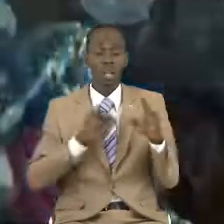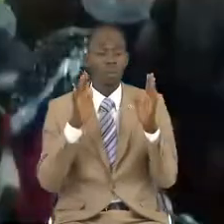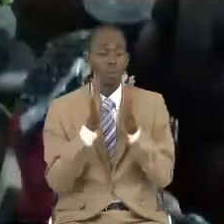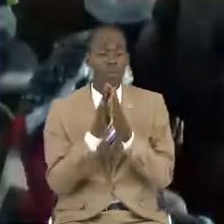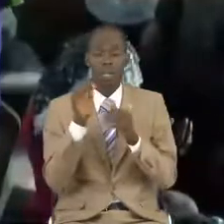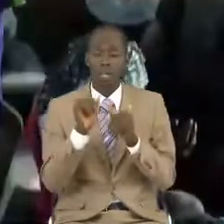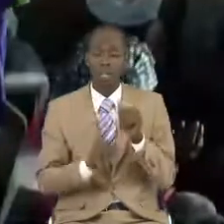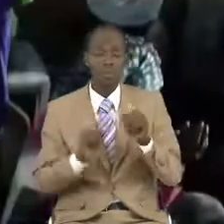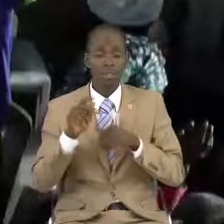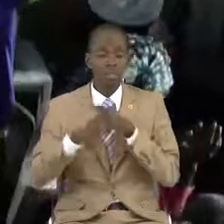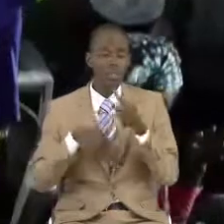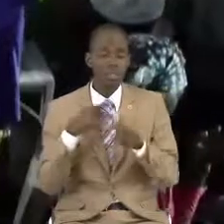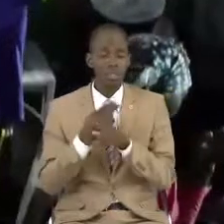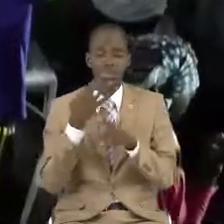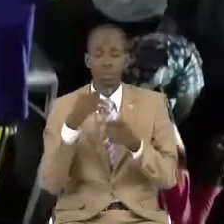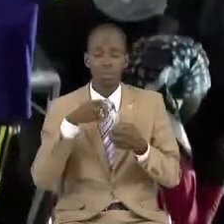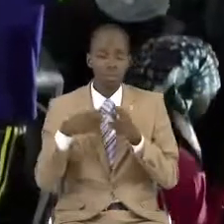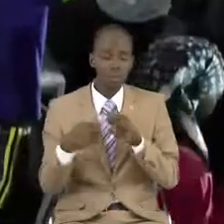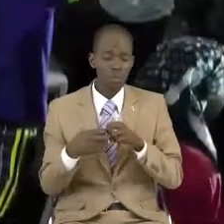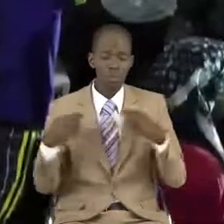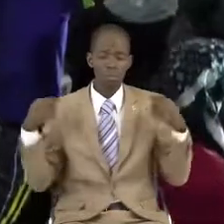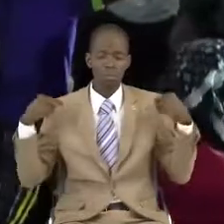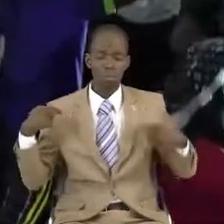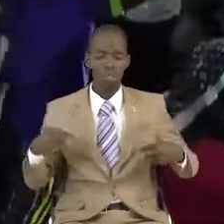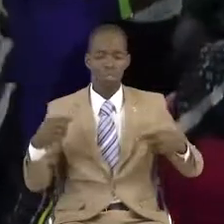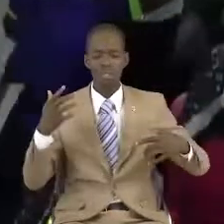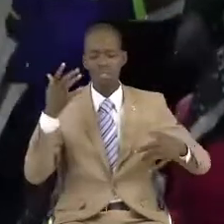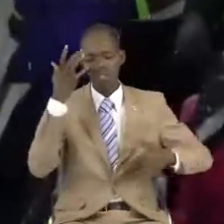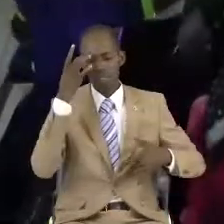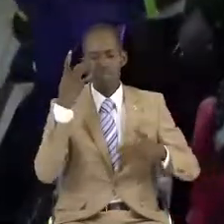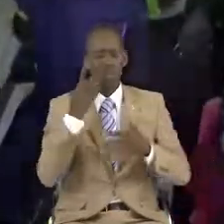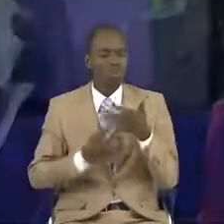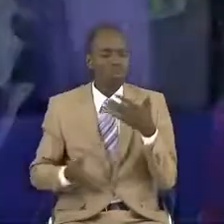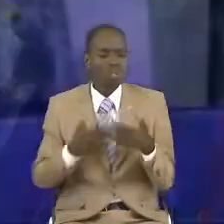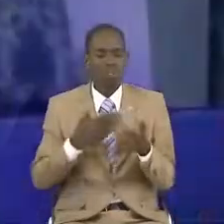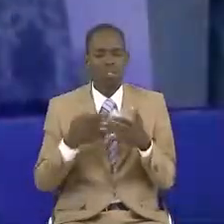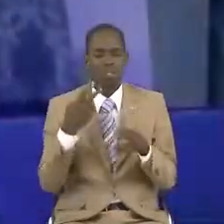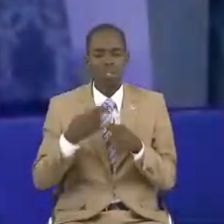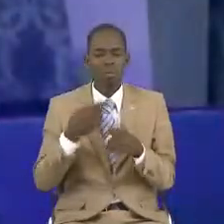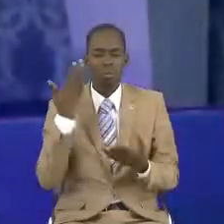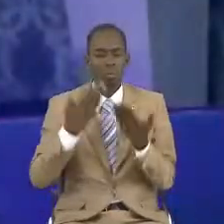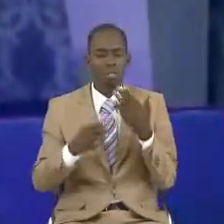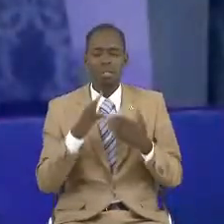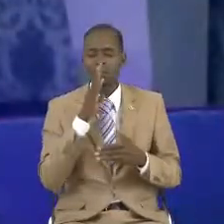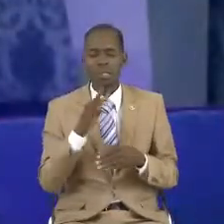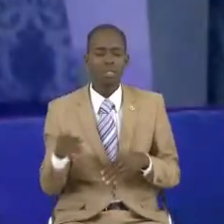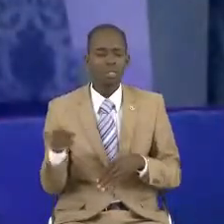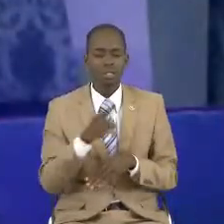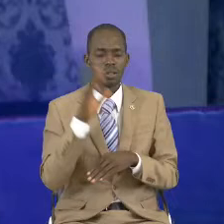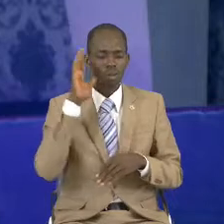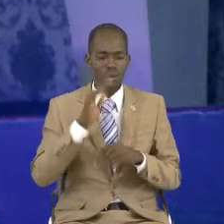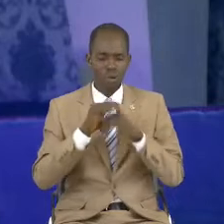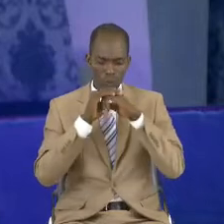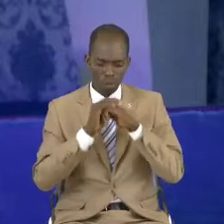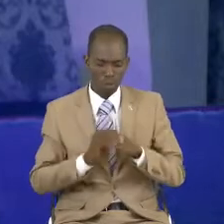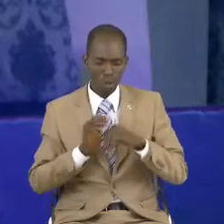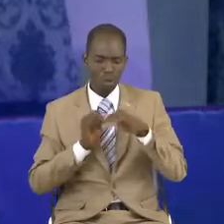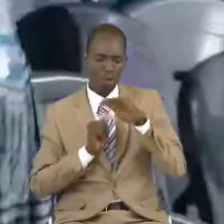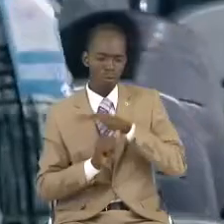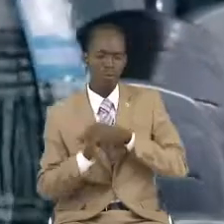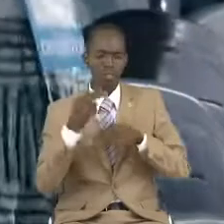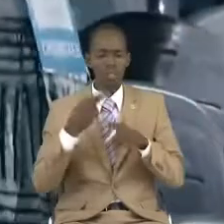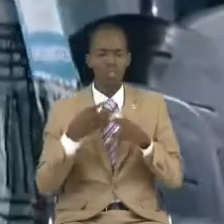of a problem of pain or sickness whatever the name may be they will bow under the name of the lord